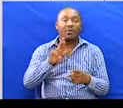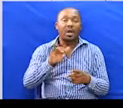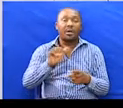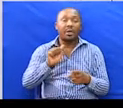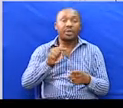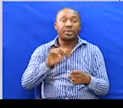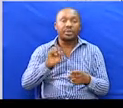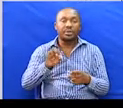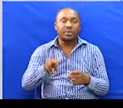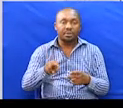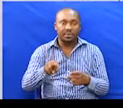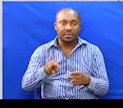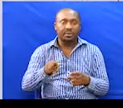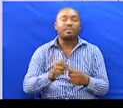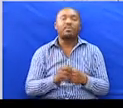variation.